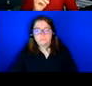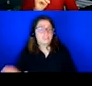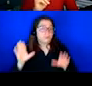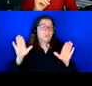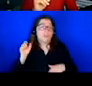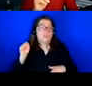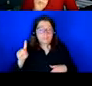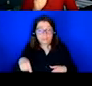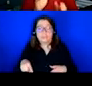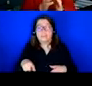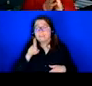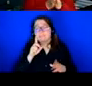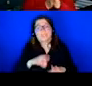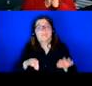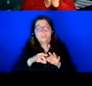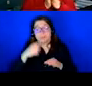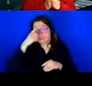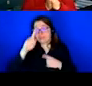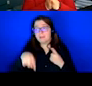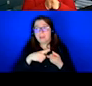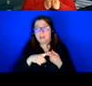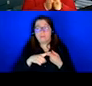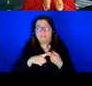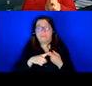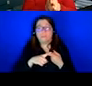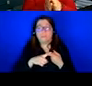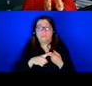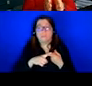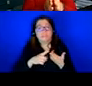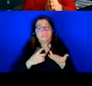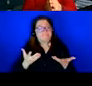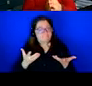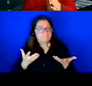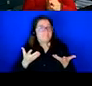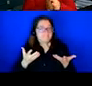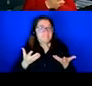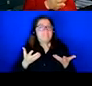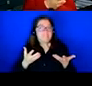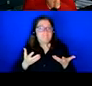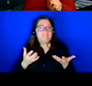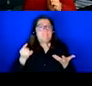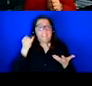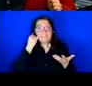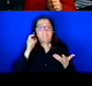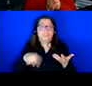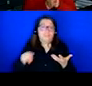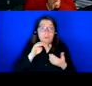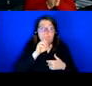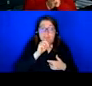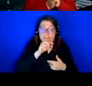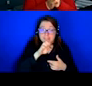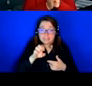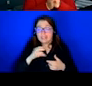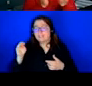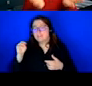it's really important to think about too as well, because it can be really transformational to be a mentee mentor pairing with